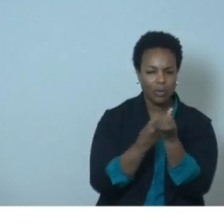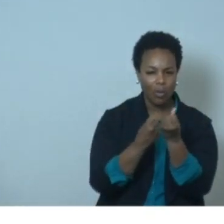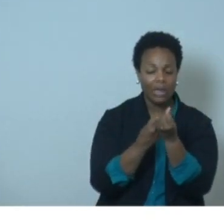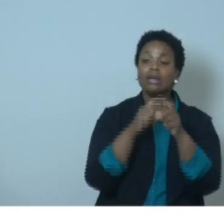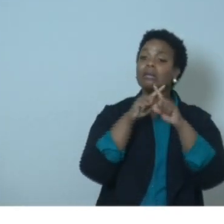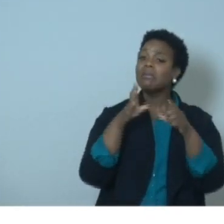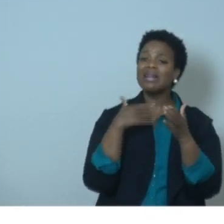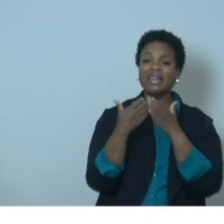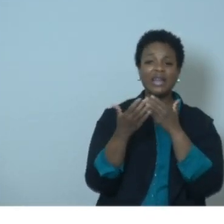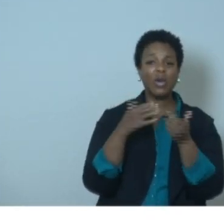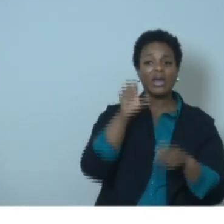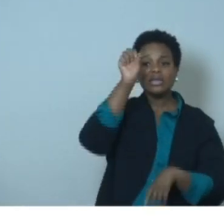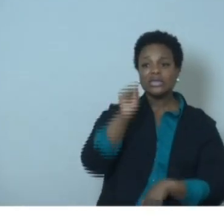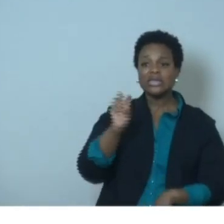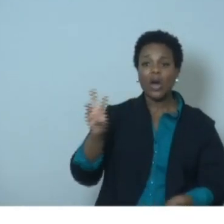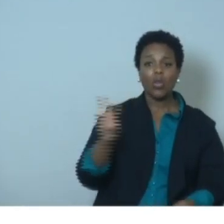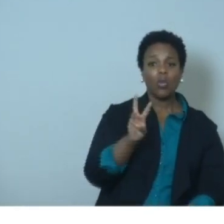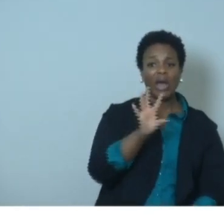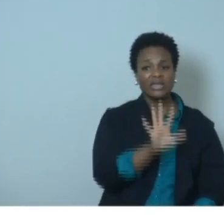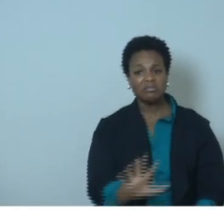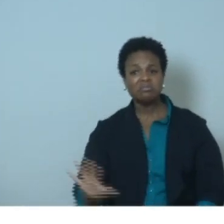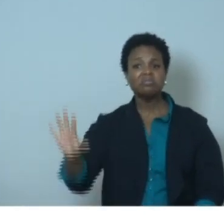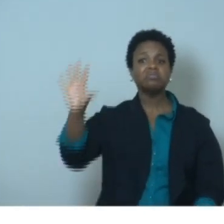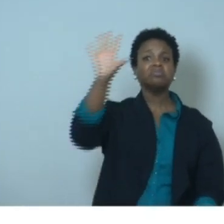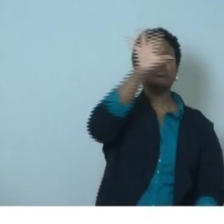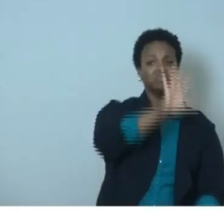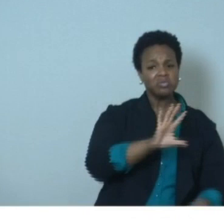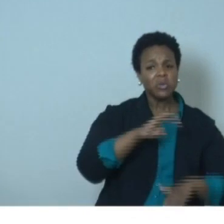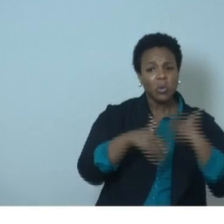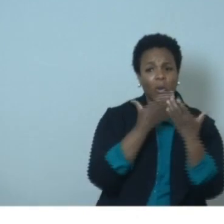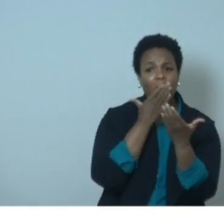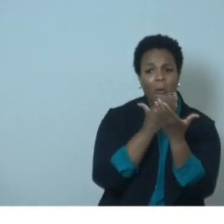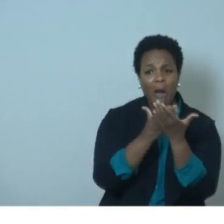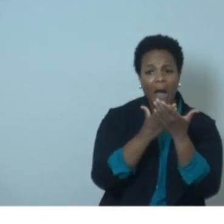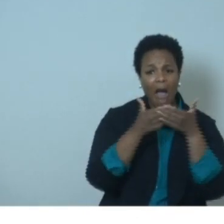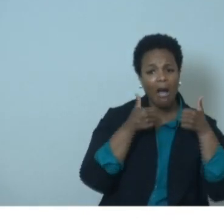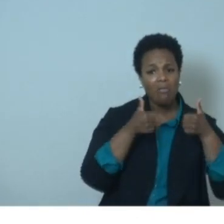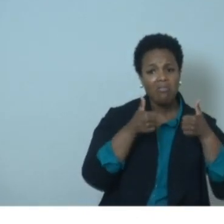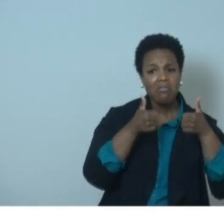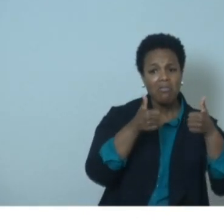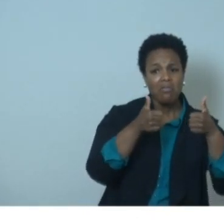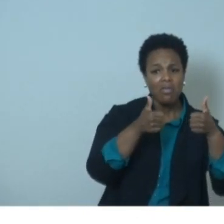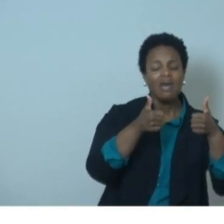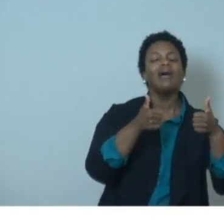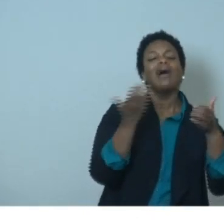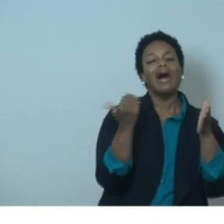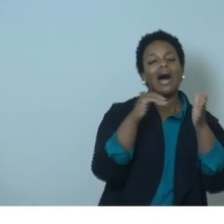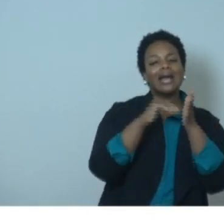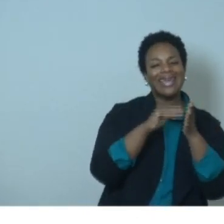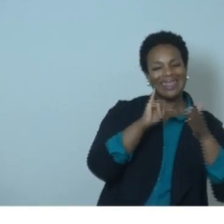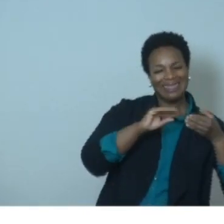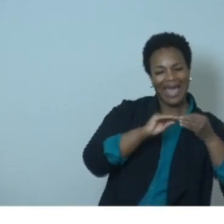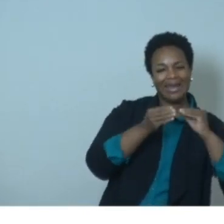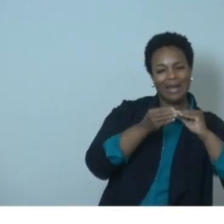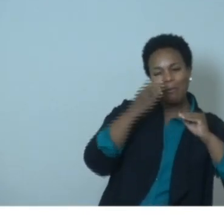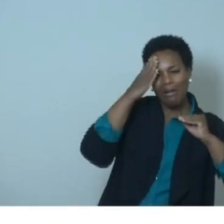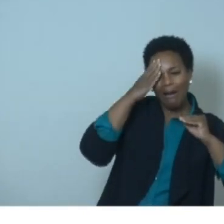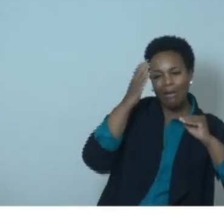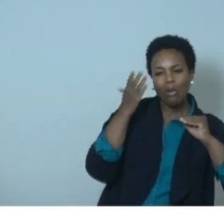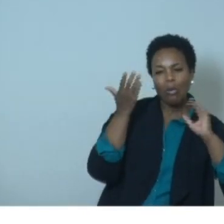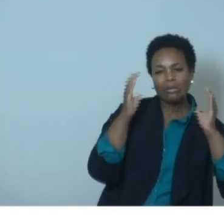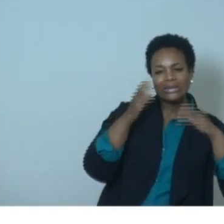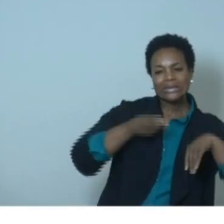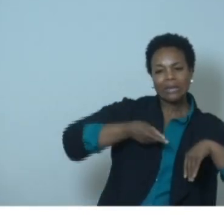well, and the Southwest driven by the cases in Otero facilities. Without it, however, I will mention Southwest